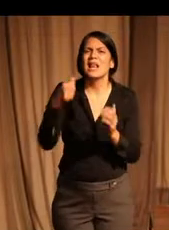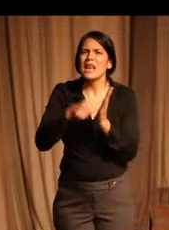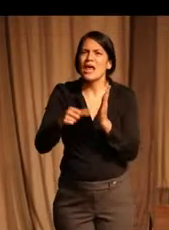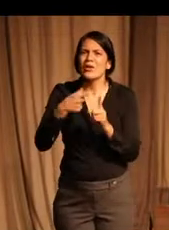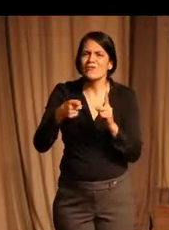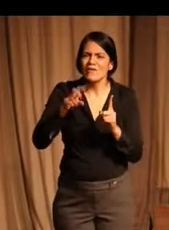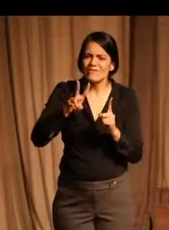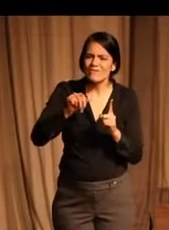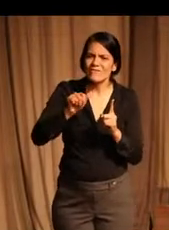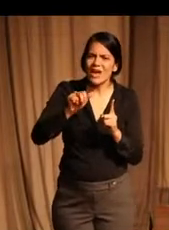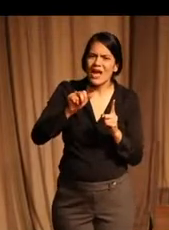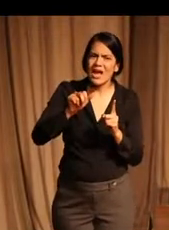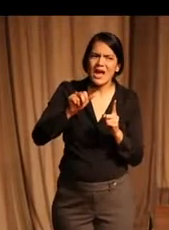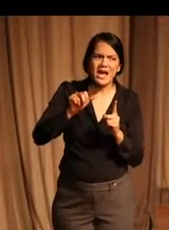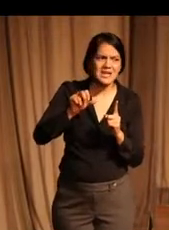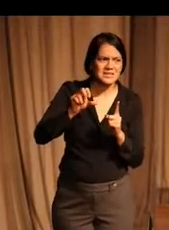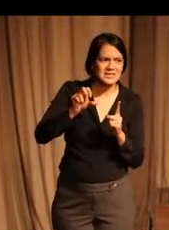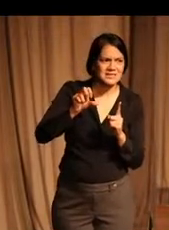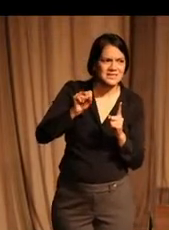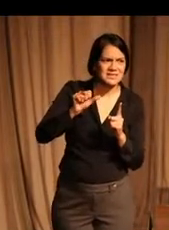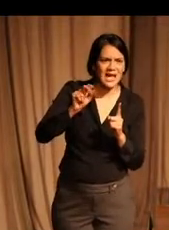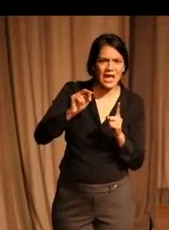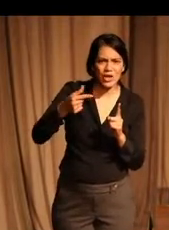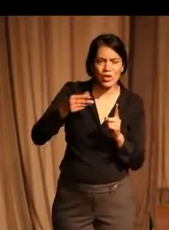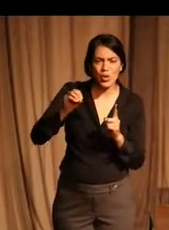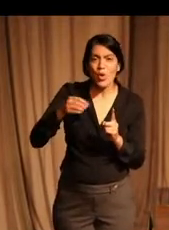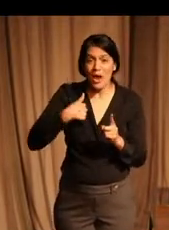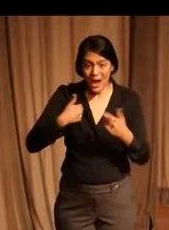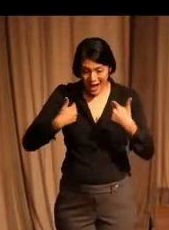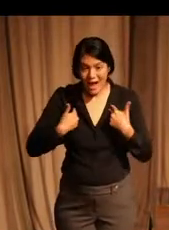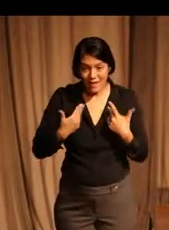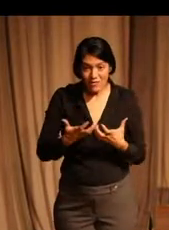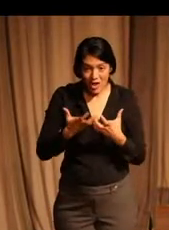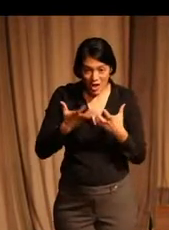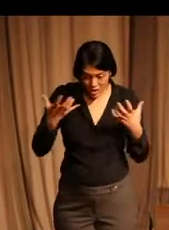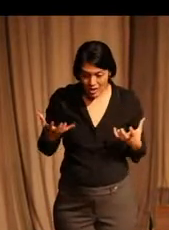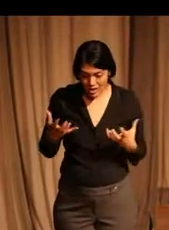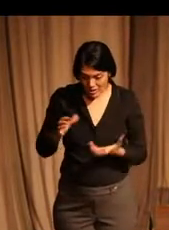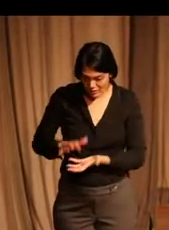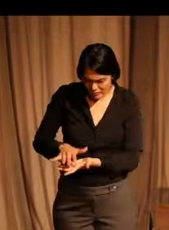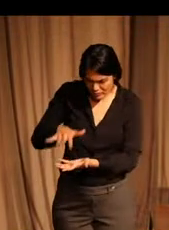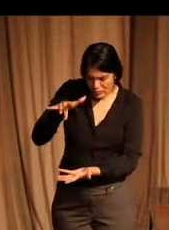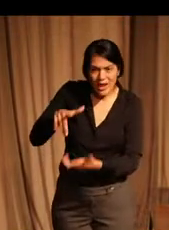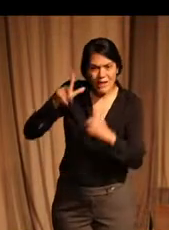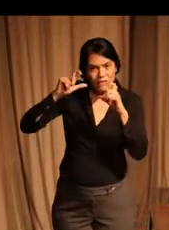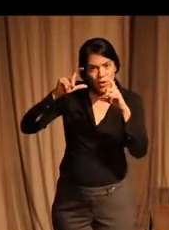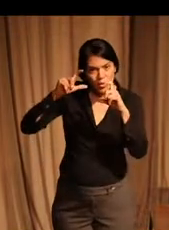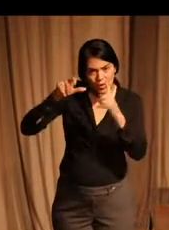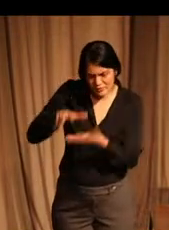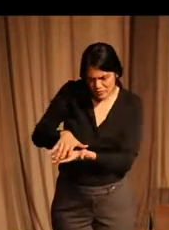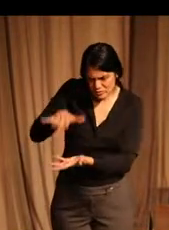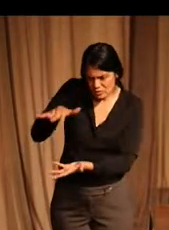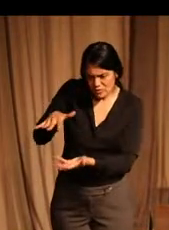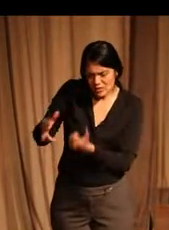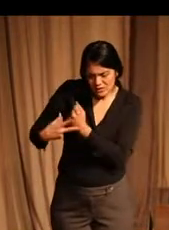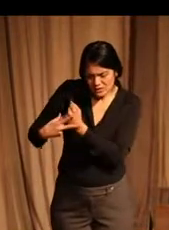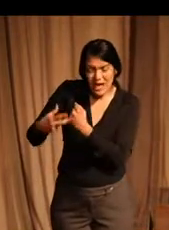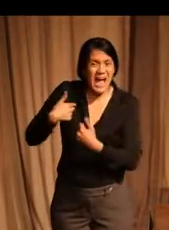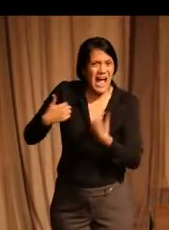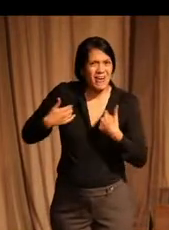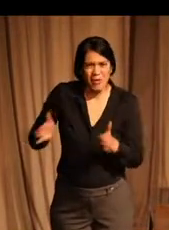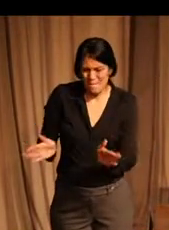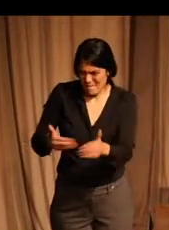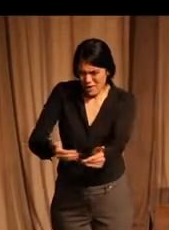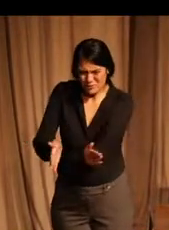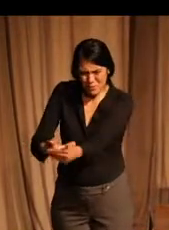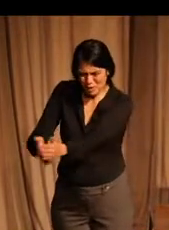from to Aimé Césaire. I have all this stuff, and photographs, so it's, I don't know how many boxes